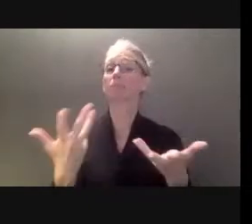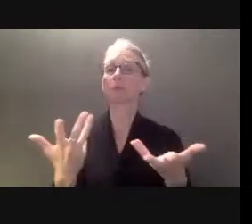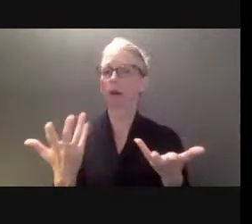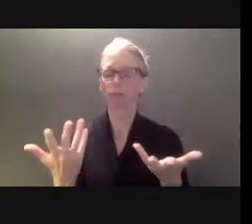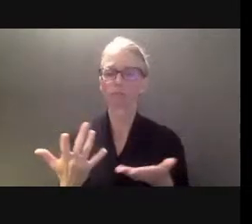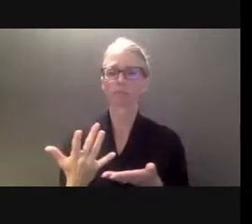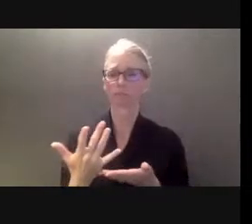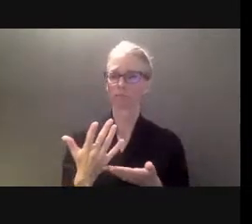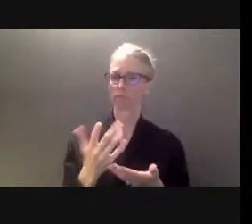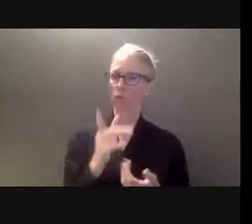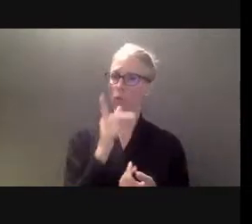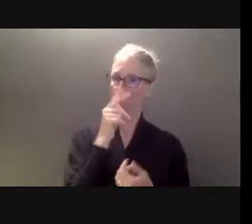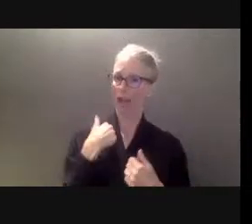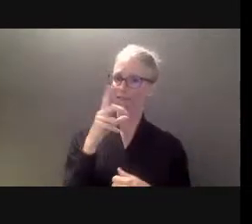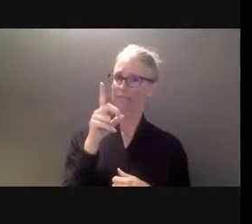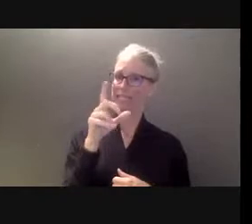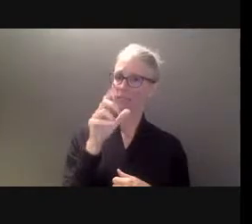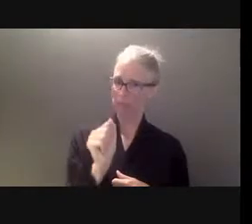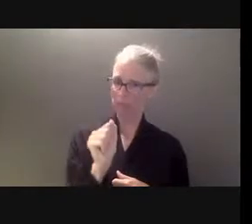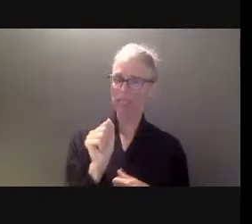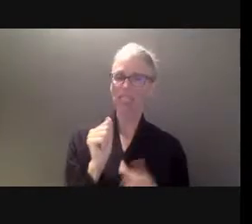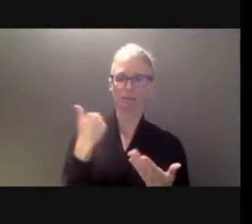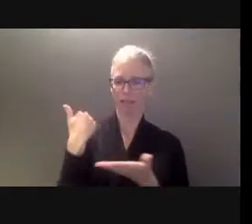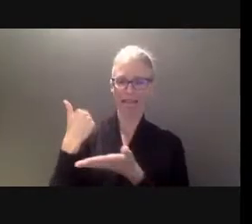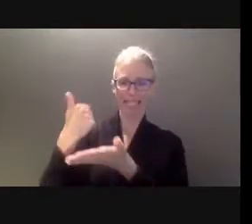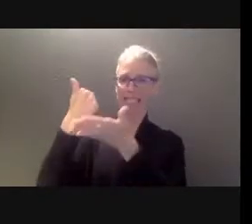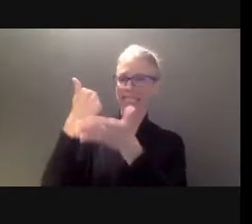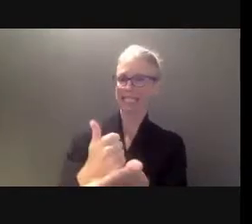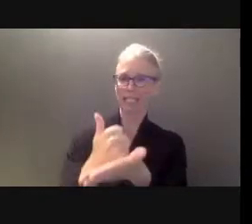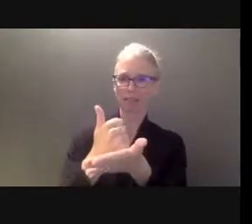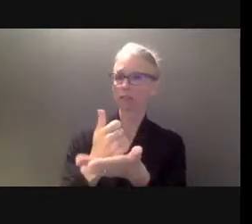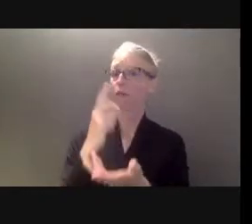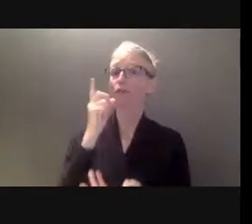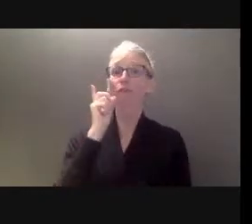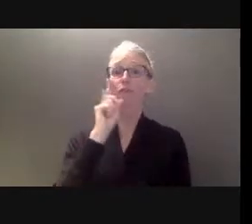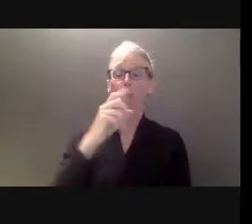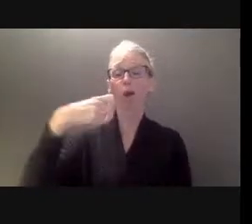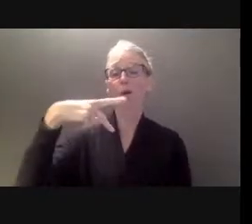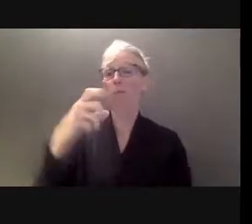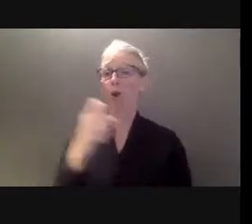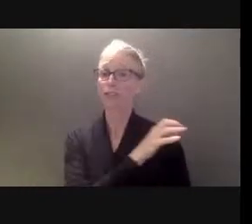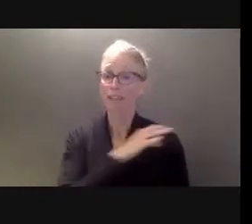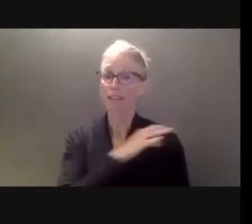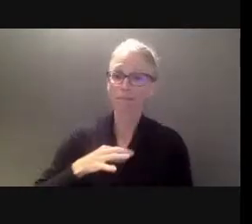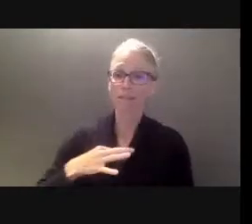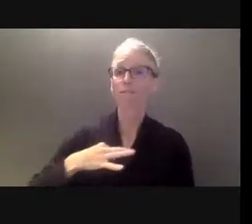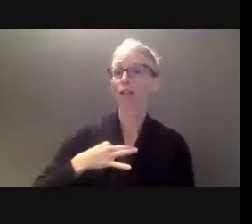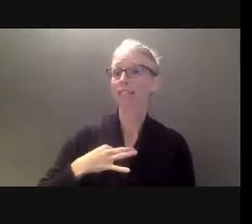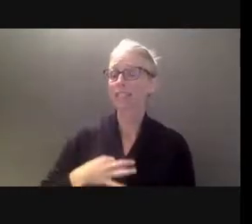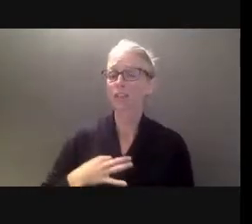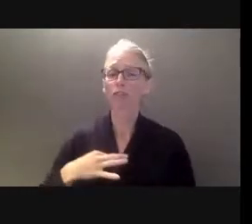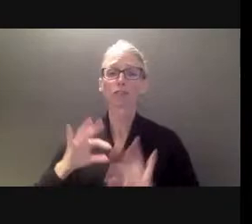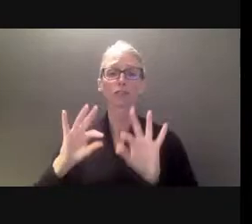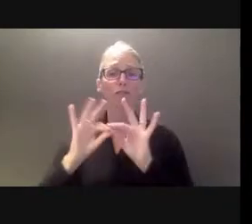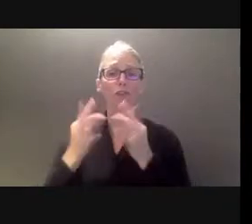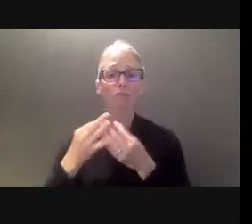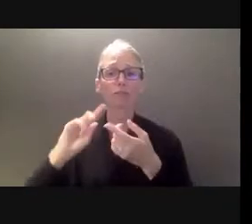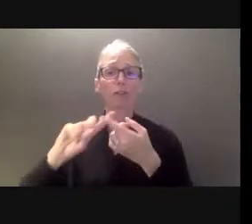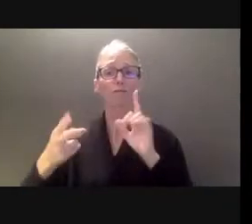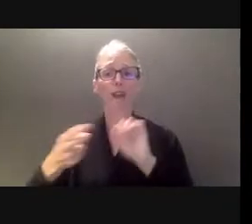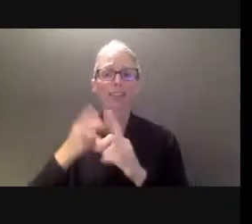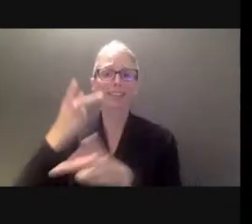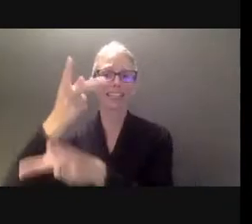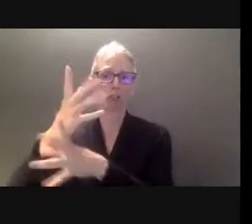people with disabilities by their caregivers, family, or even park staff and volunteers. And finally, as previously